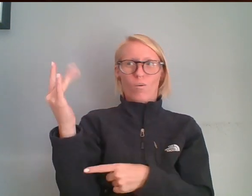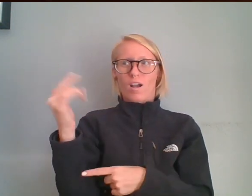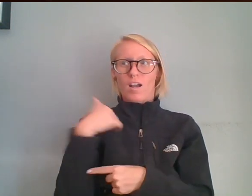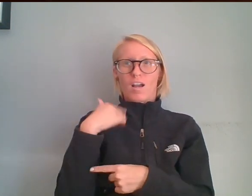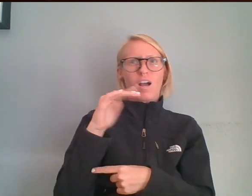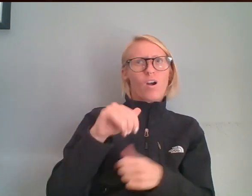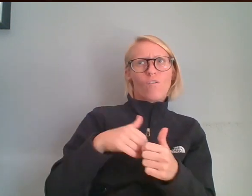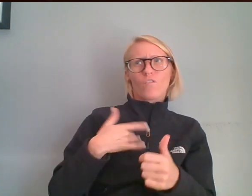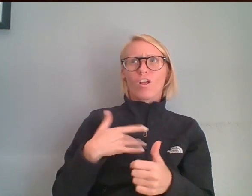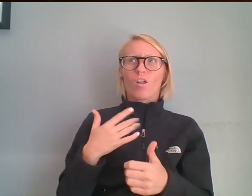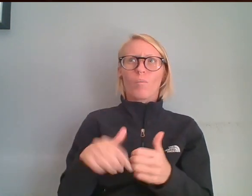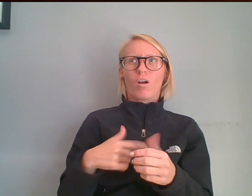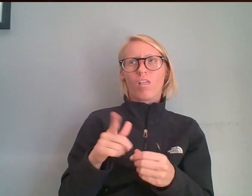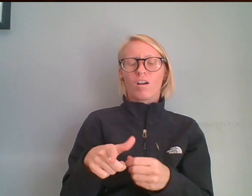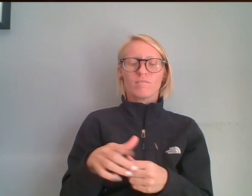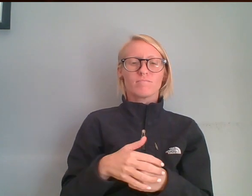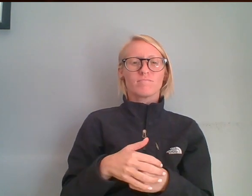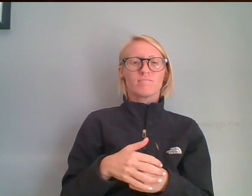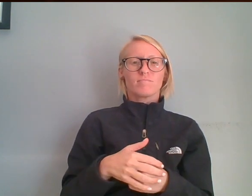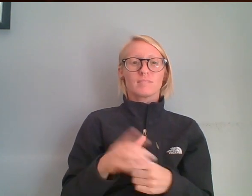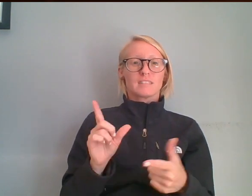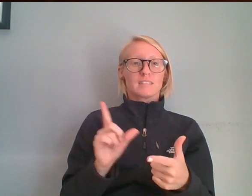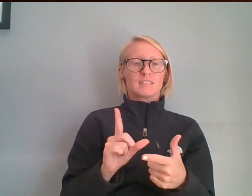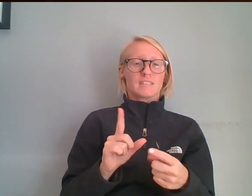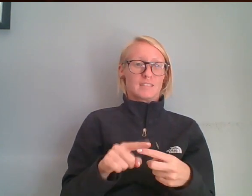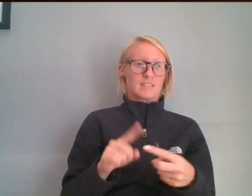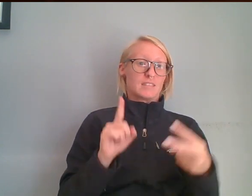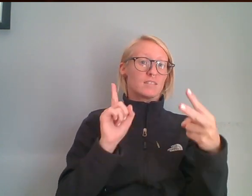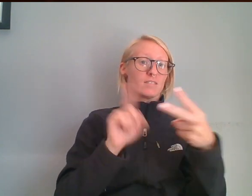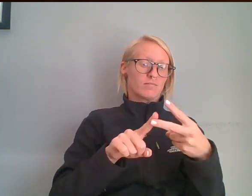do you feel about that? The second bit is